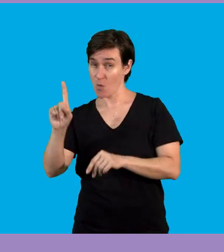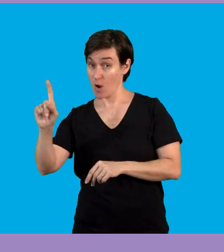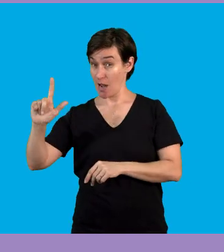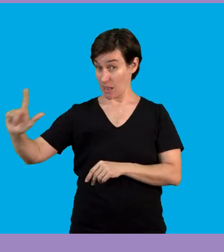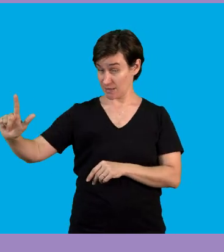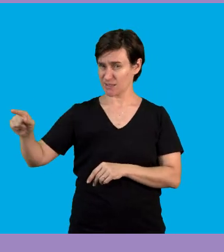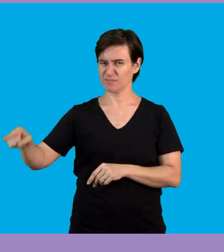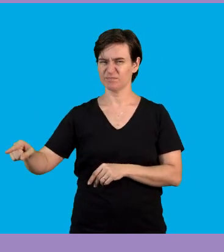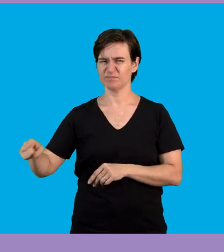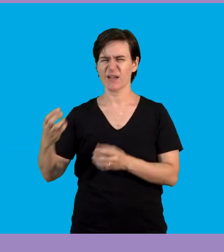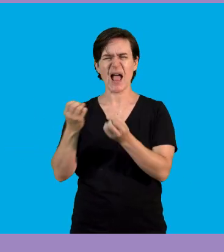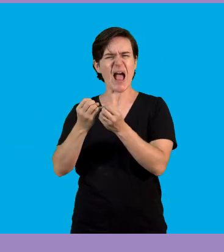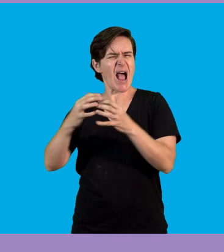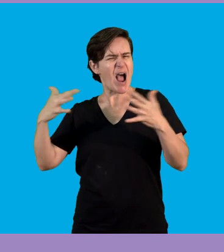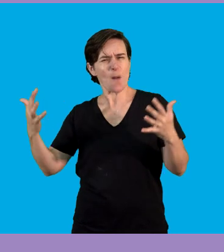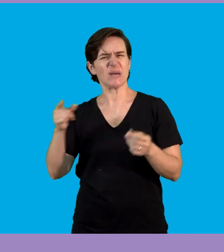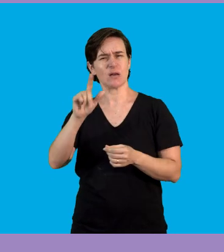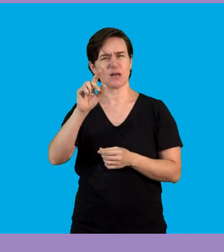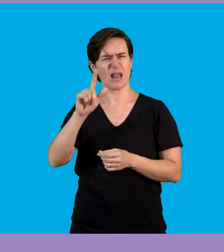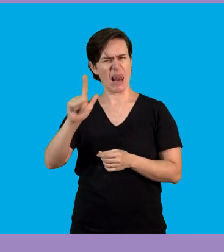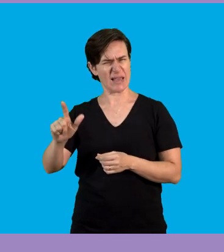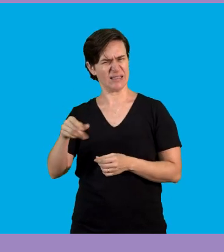liter, how many liters do you think